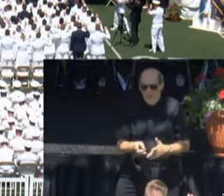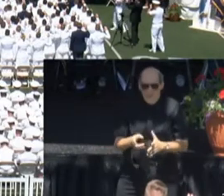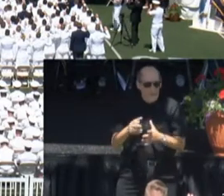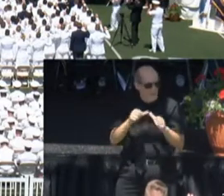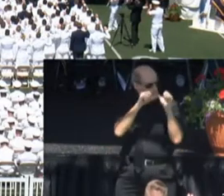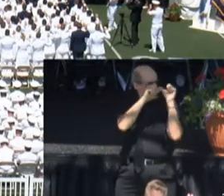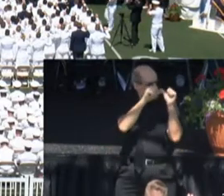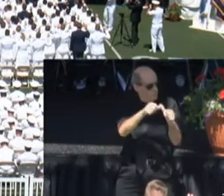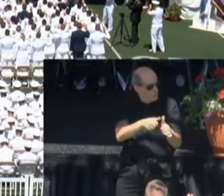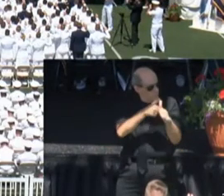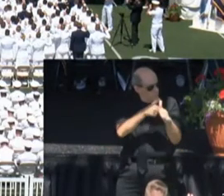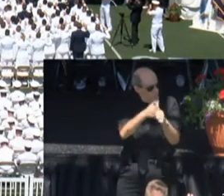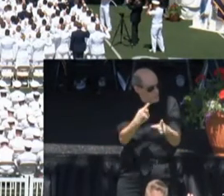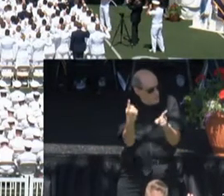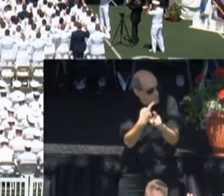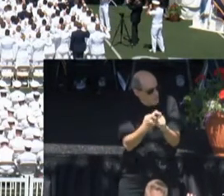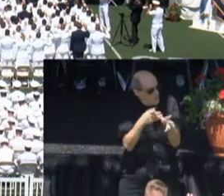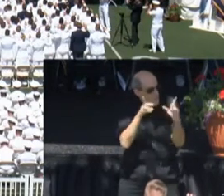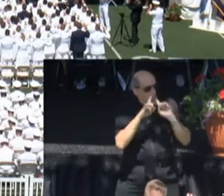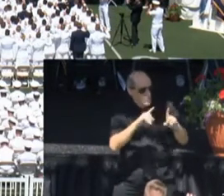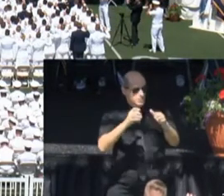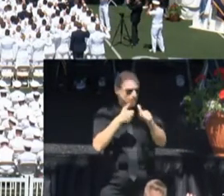Carry out the lawful orders.